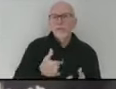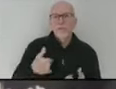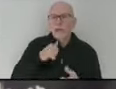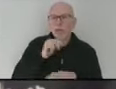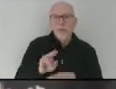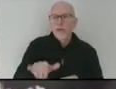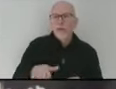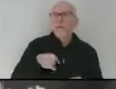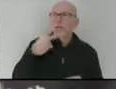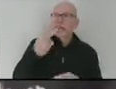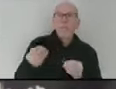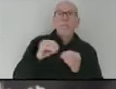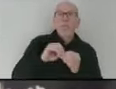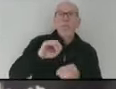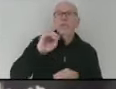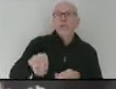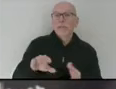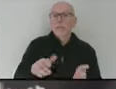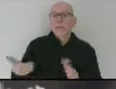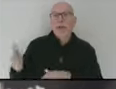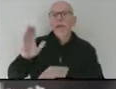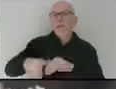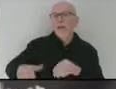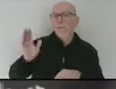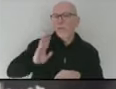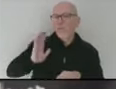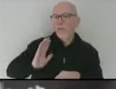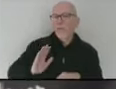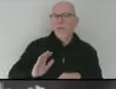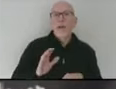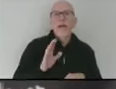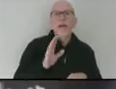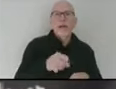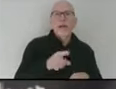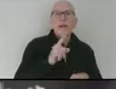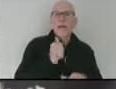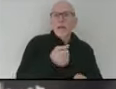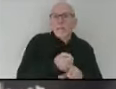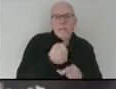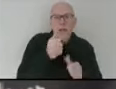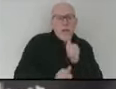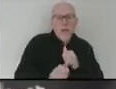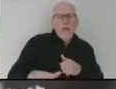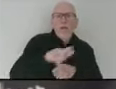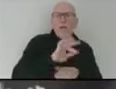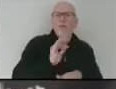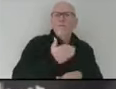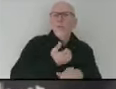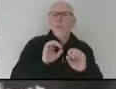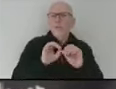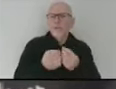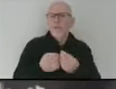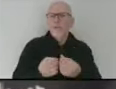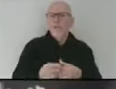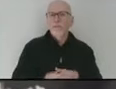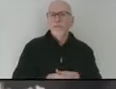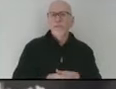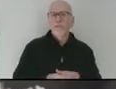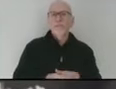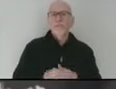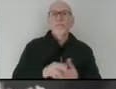death at a much higher rate than we've ever experienced before, and it is affecting every single layer of our organization.